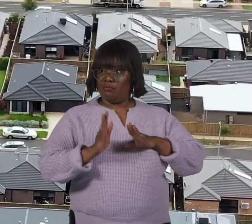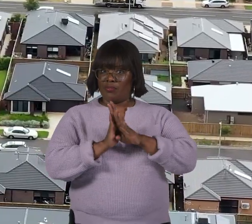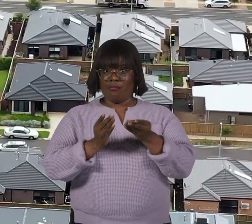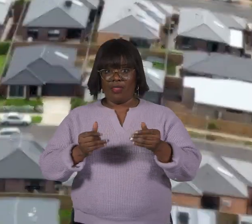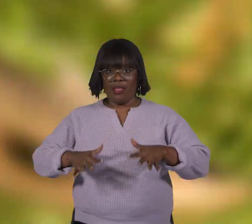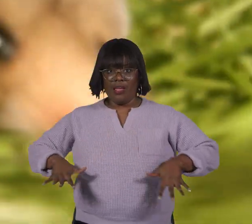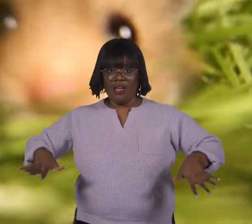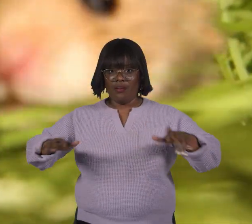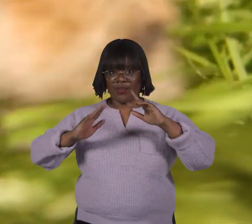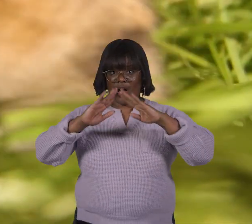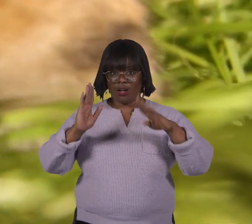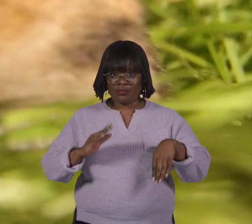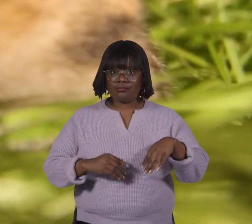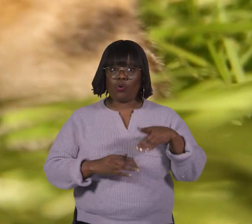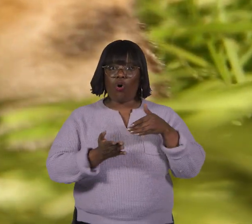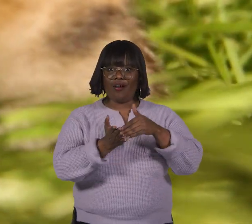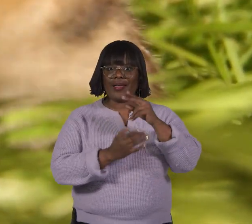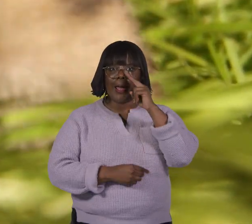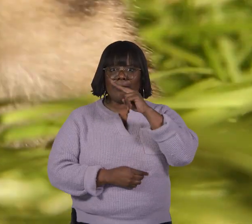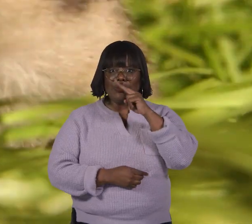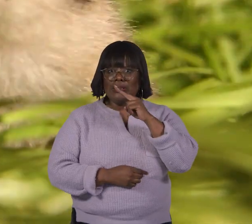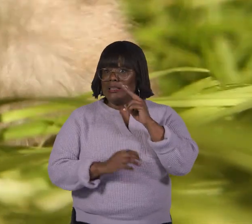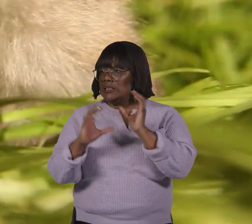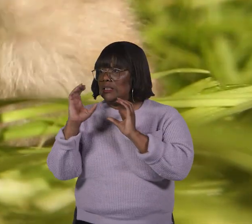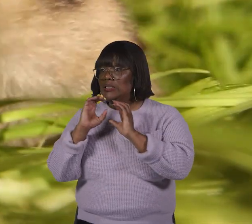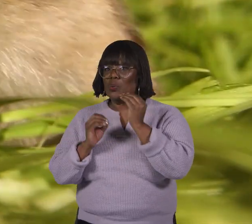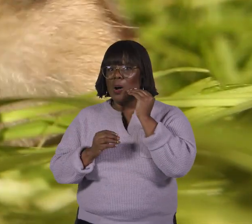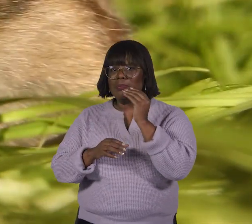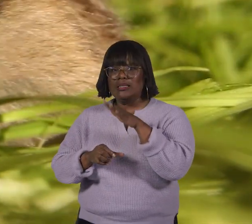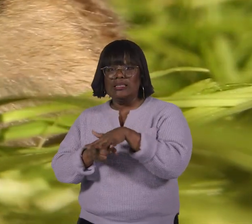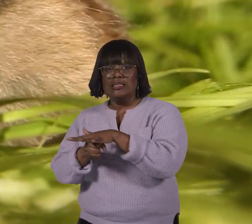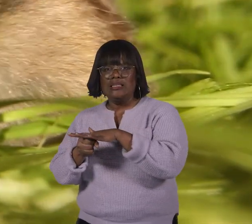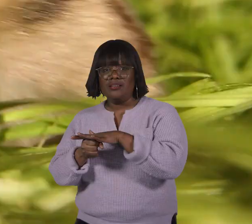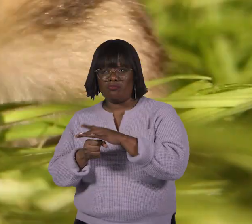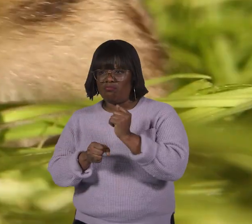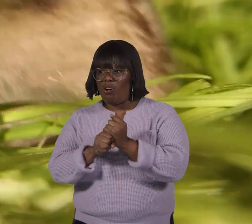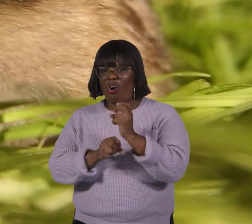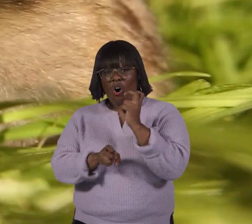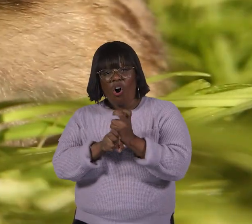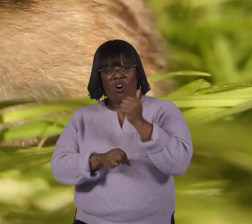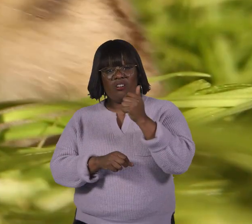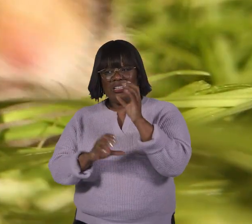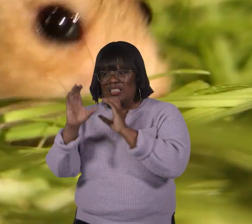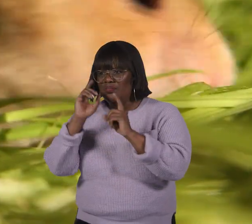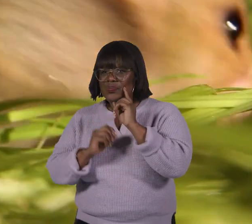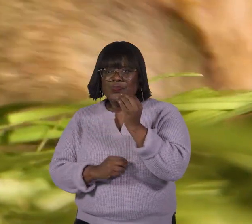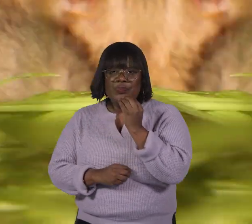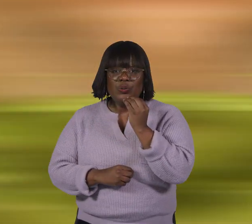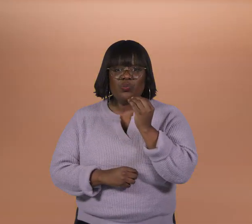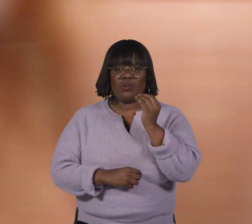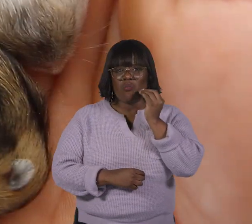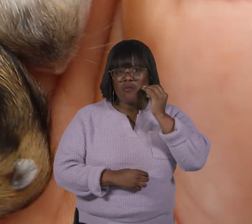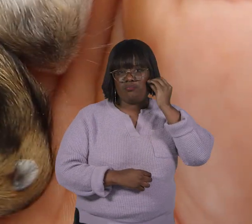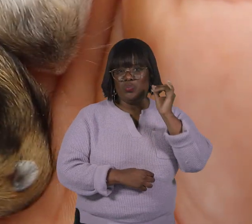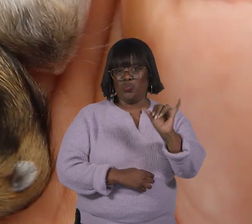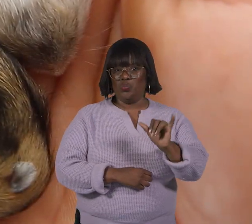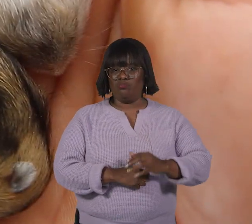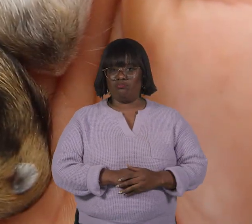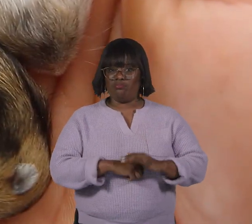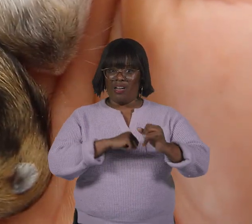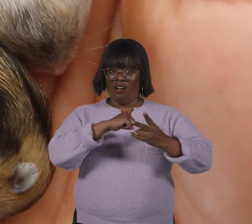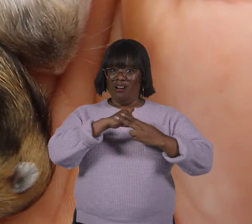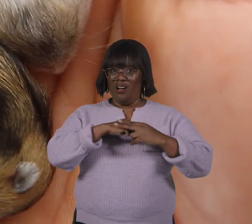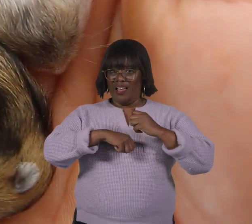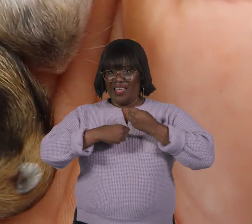housing and farming hamsters lose their natural habitats making it harder for them to find food and shelter conservation